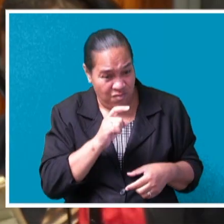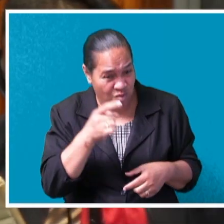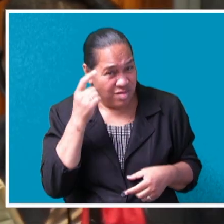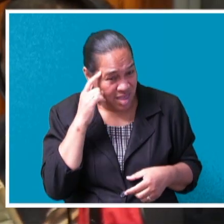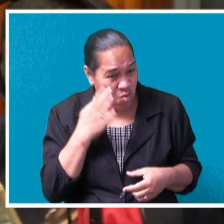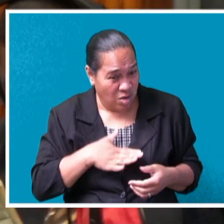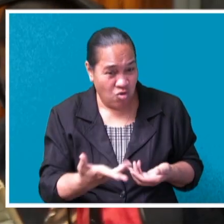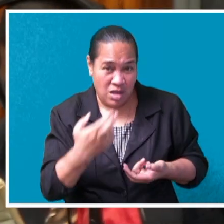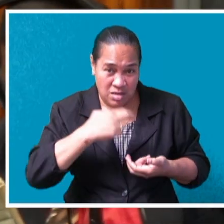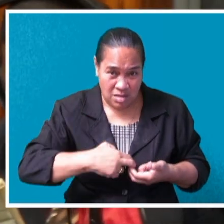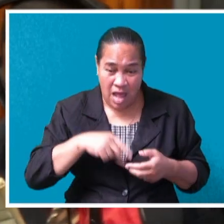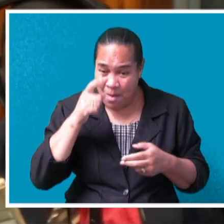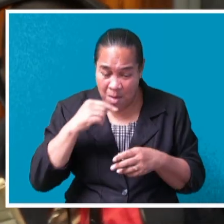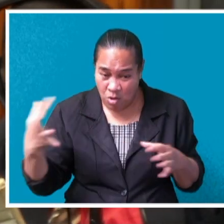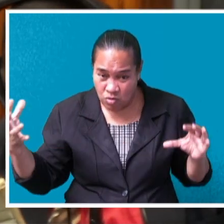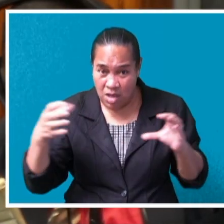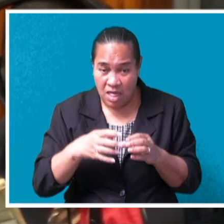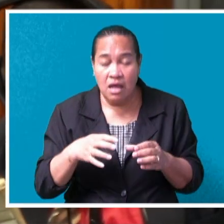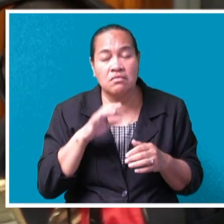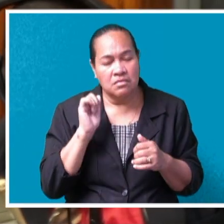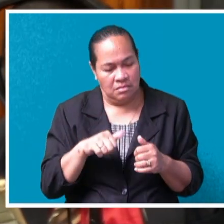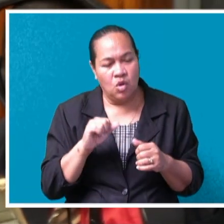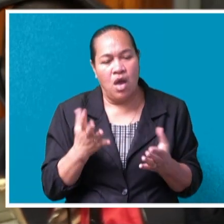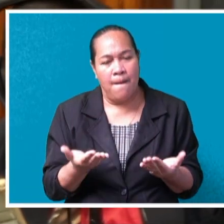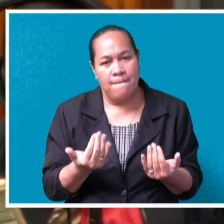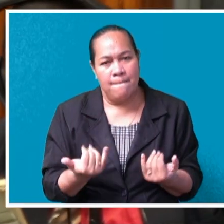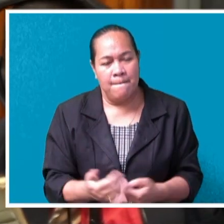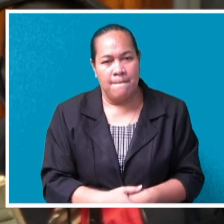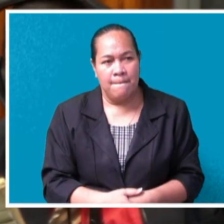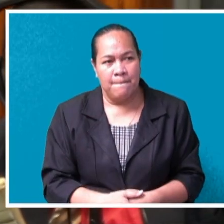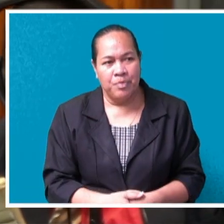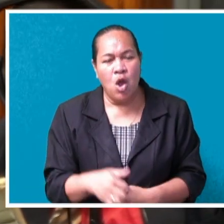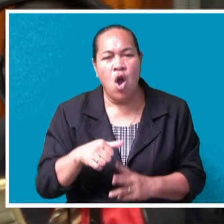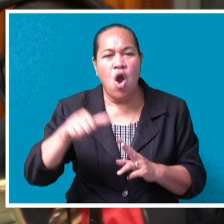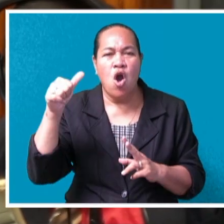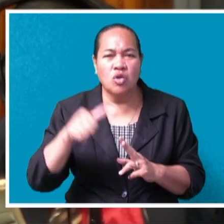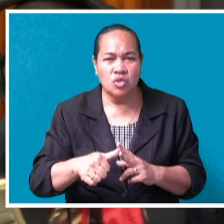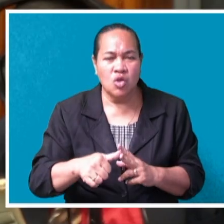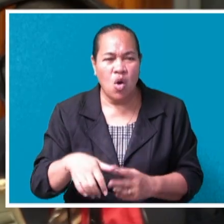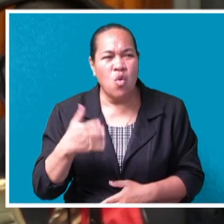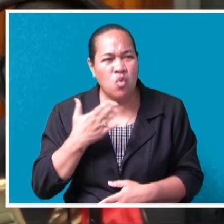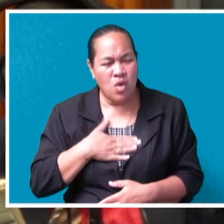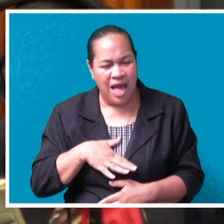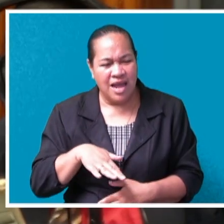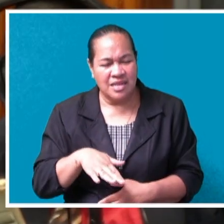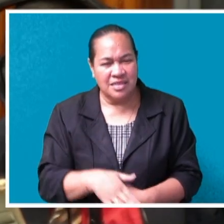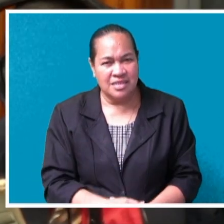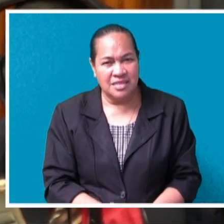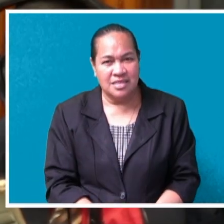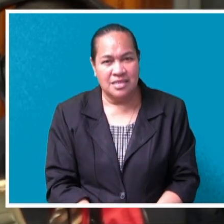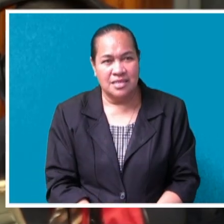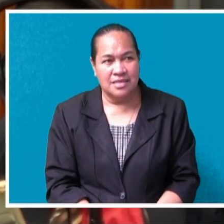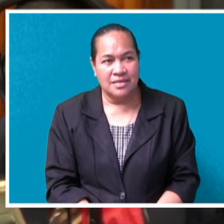always welcome. I would like also to write on Honorable Speaker,